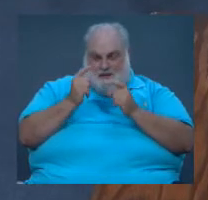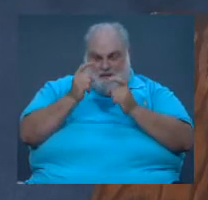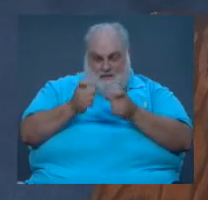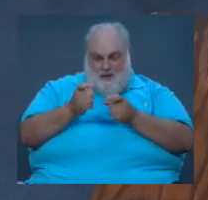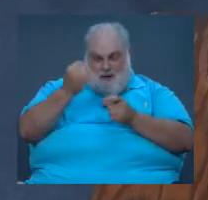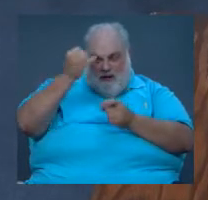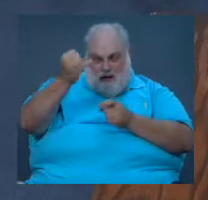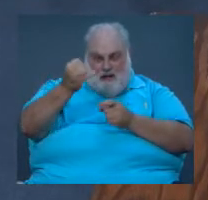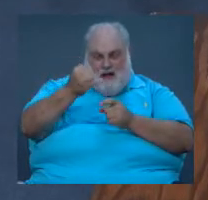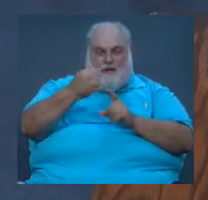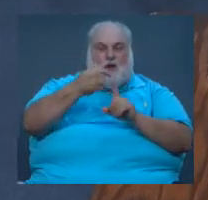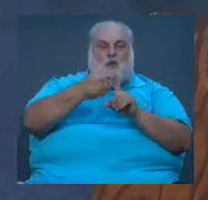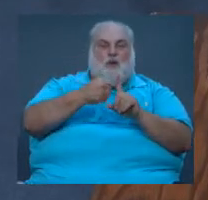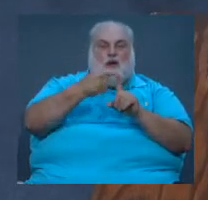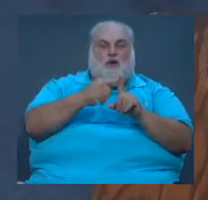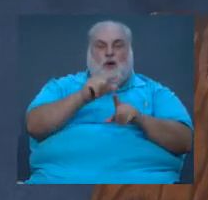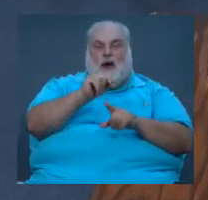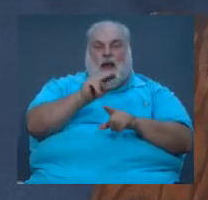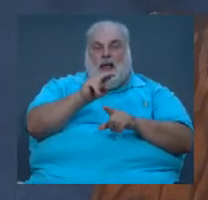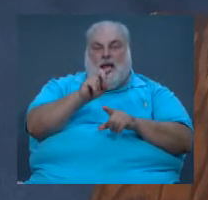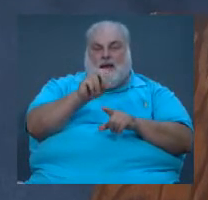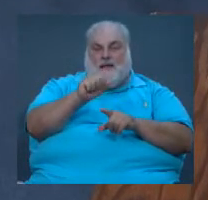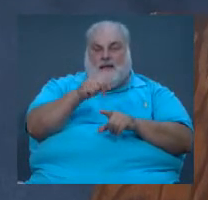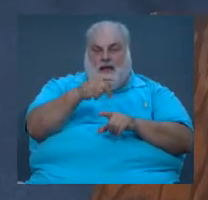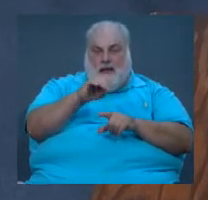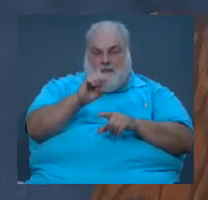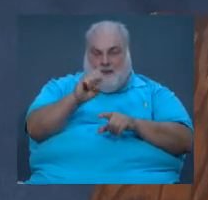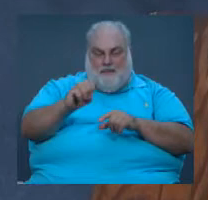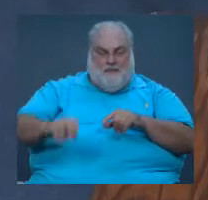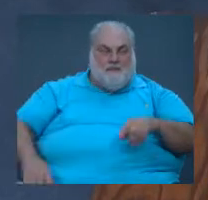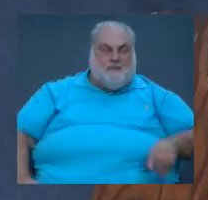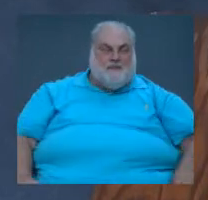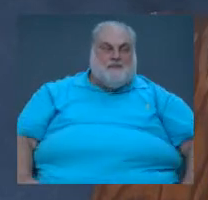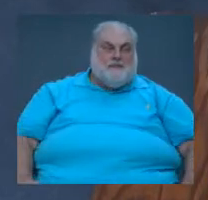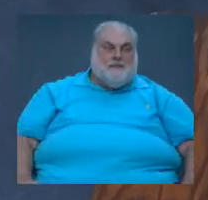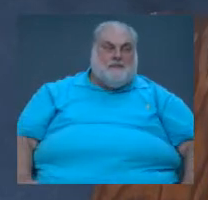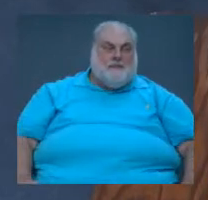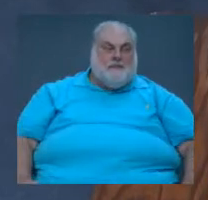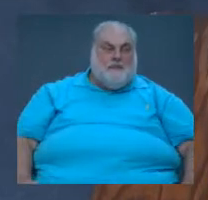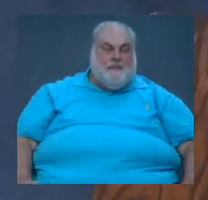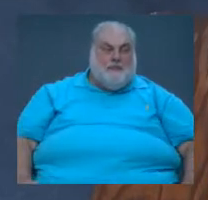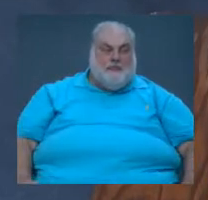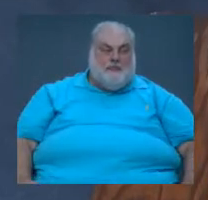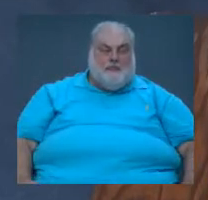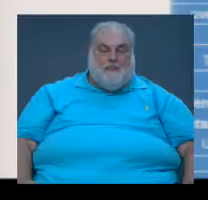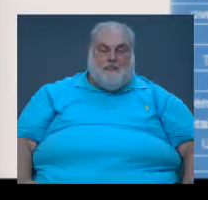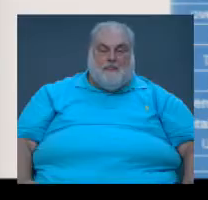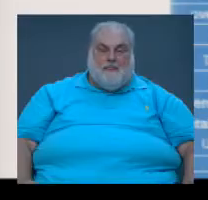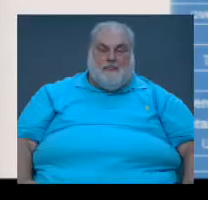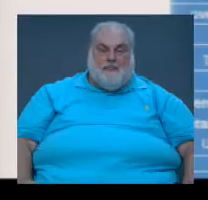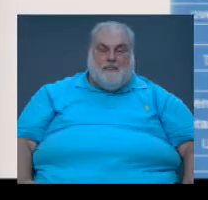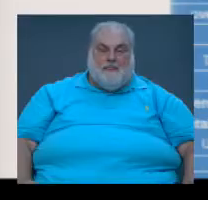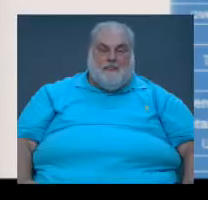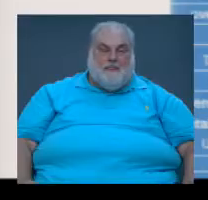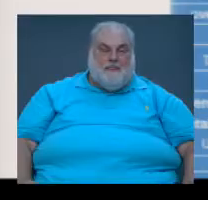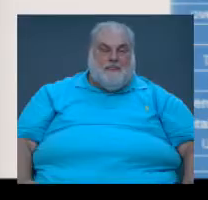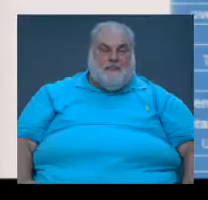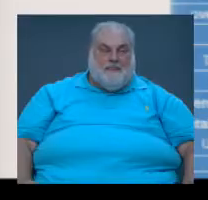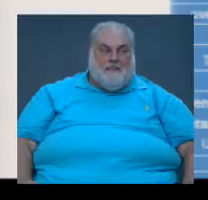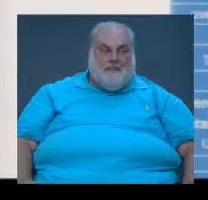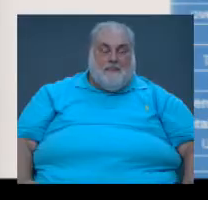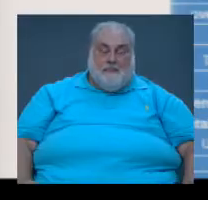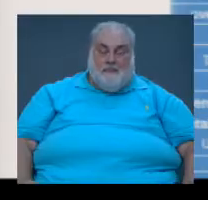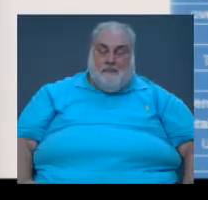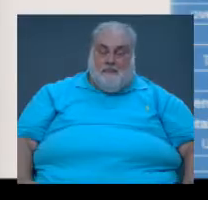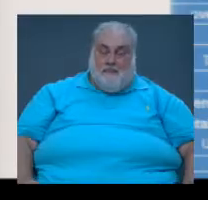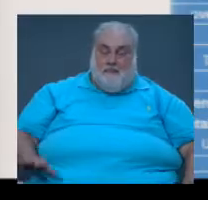the rental landscape in Little Rock. Allie, go to the next one. So, what you were just